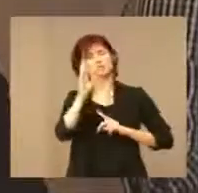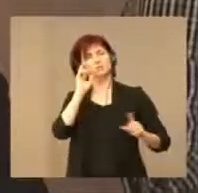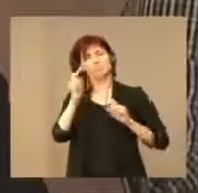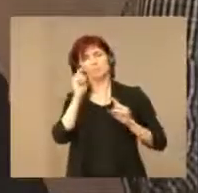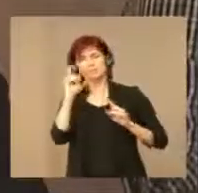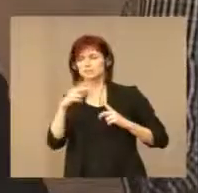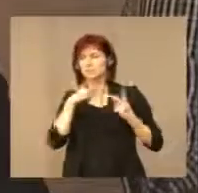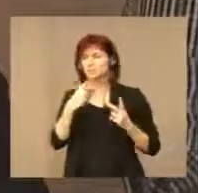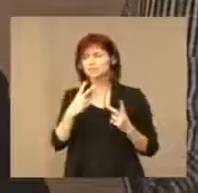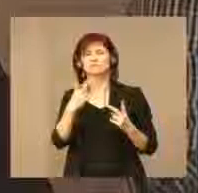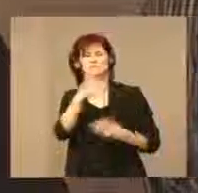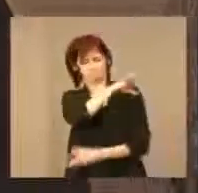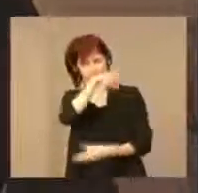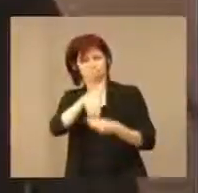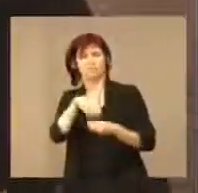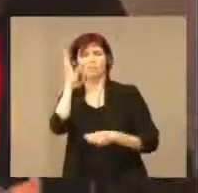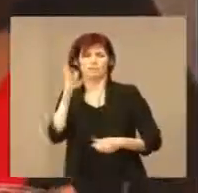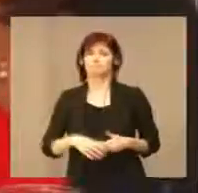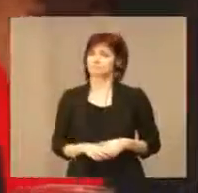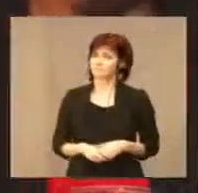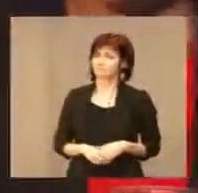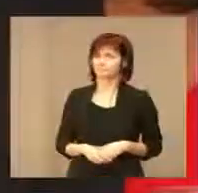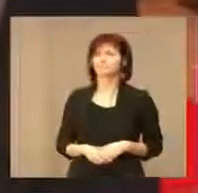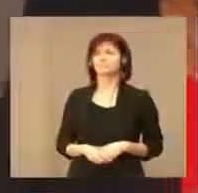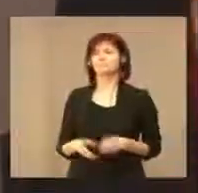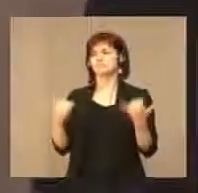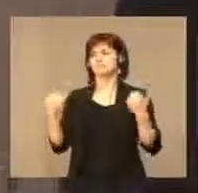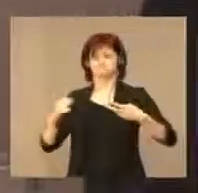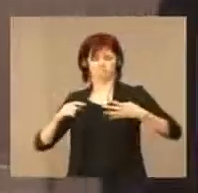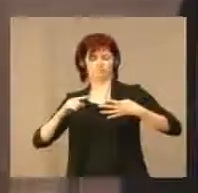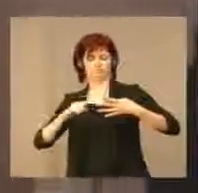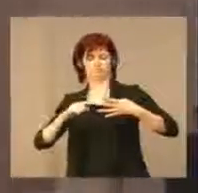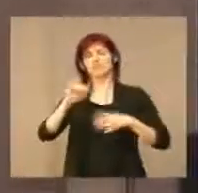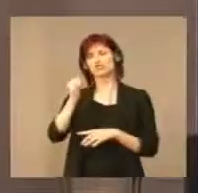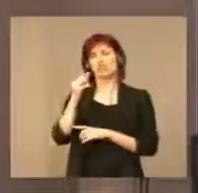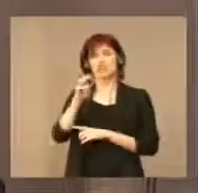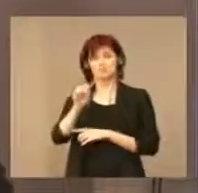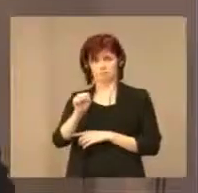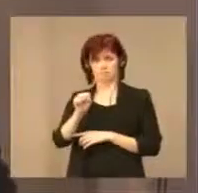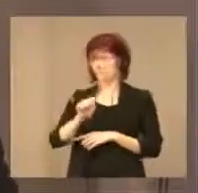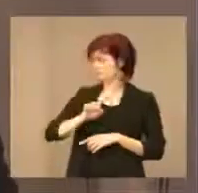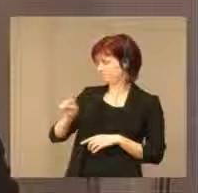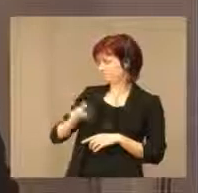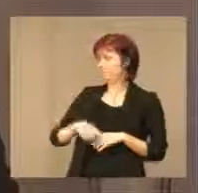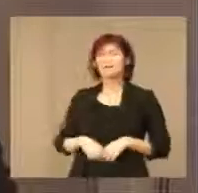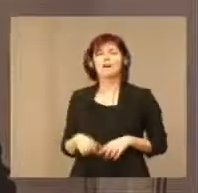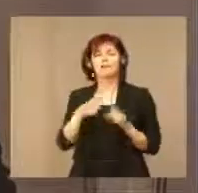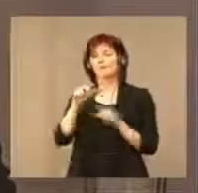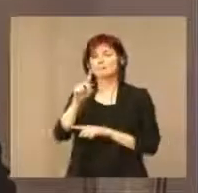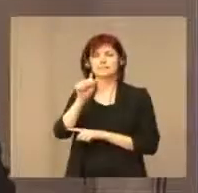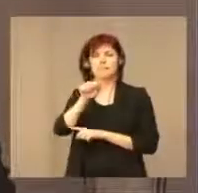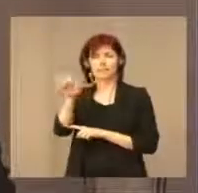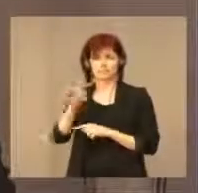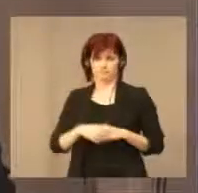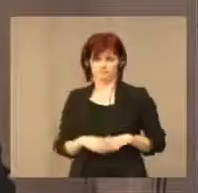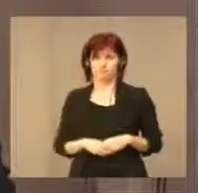Thank you. Okay, this is for James. So this is from Dale. Dale says, to get